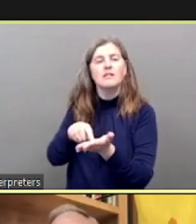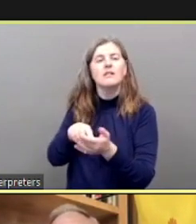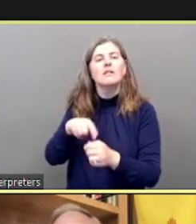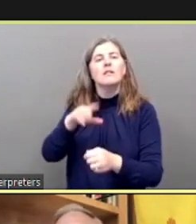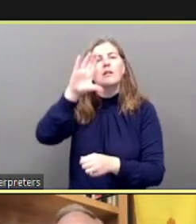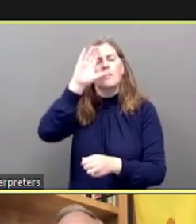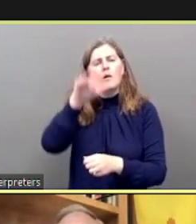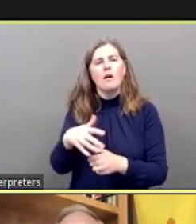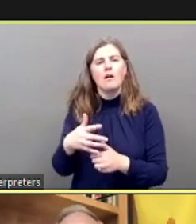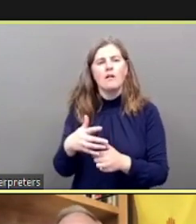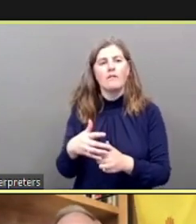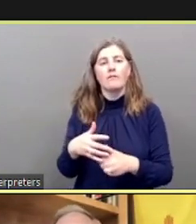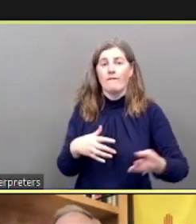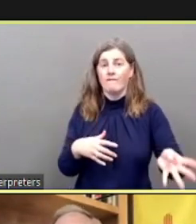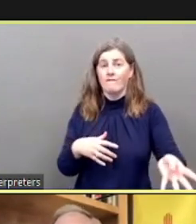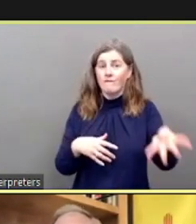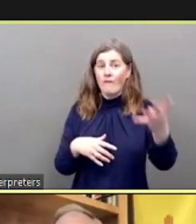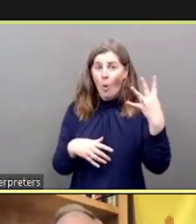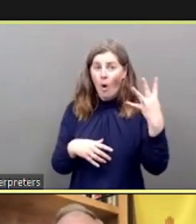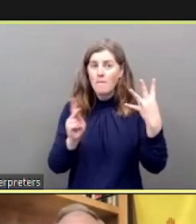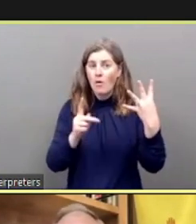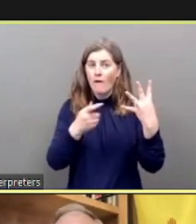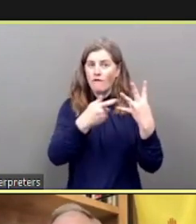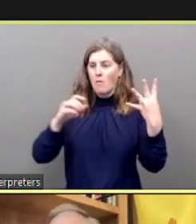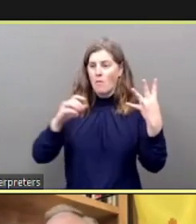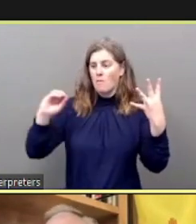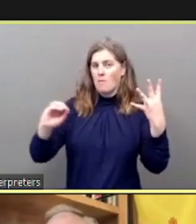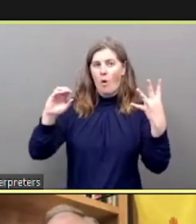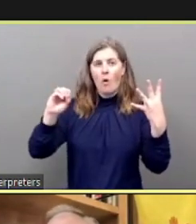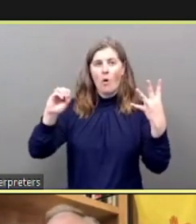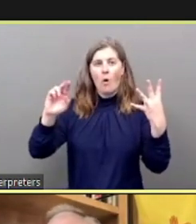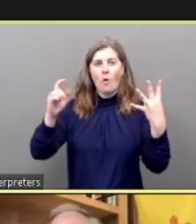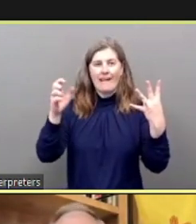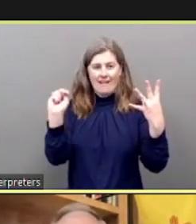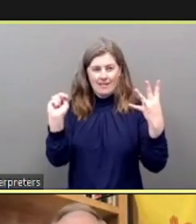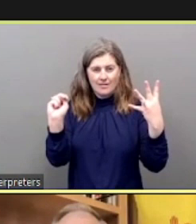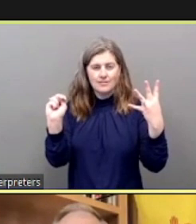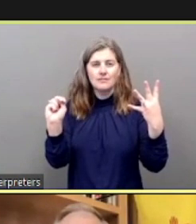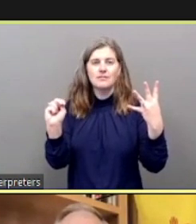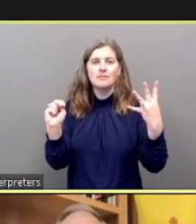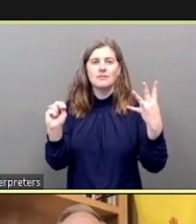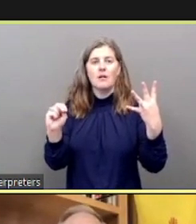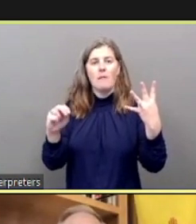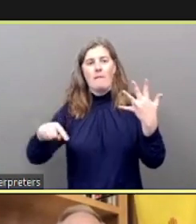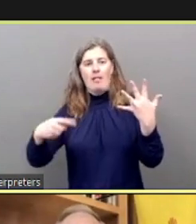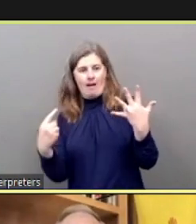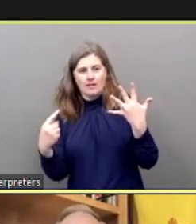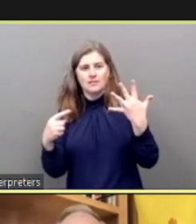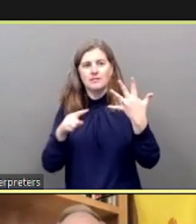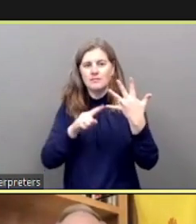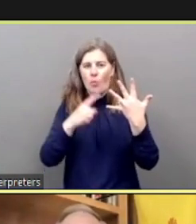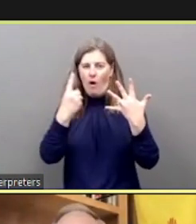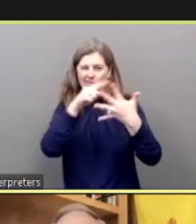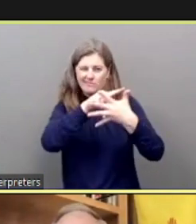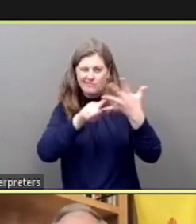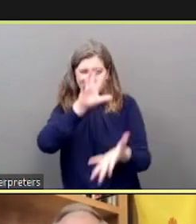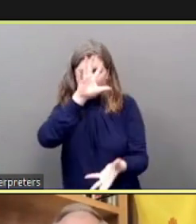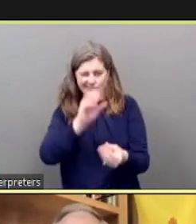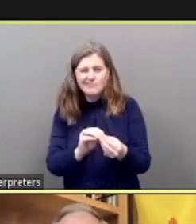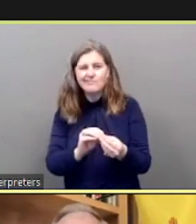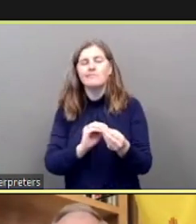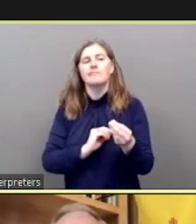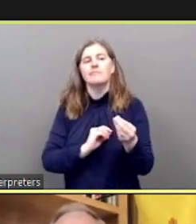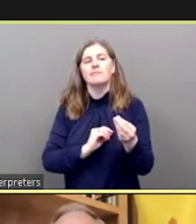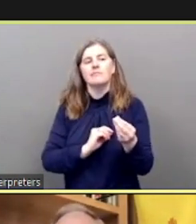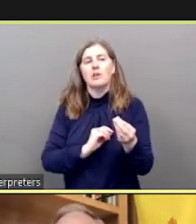for Oregonians, we're hospitalized. Oregonian, I'm told, is a person who lives in Oregon, obviously, and hospitalized recently due to